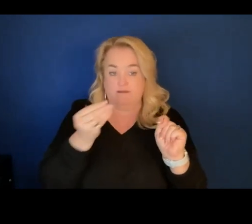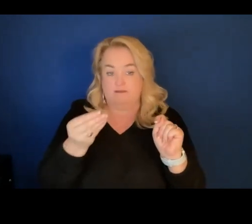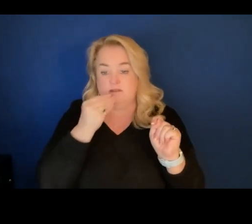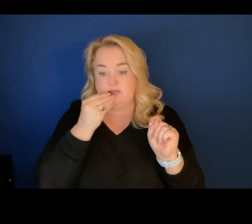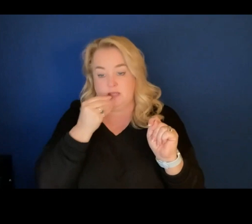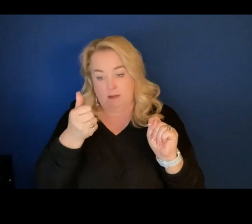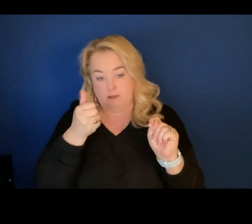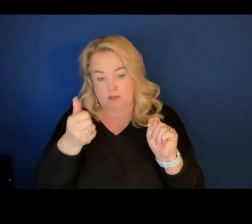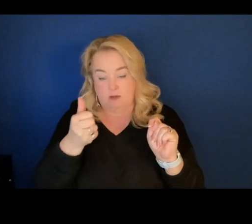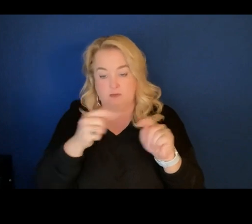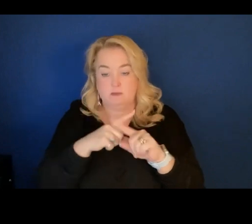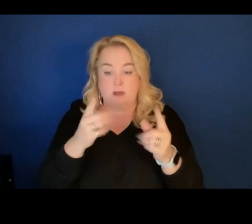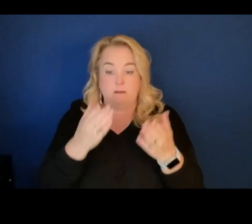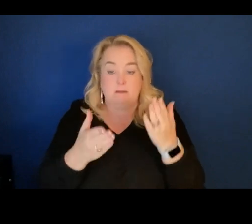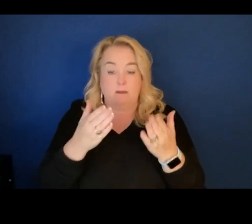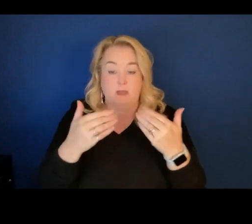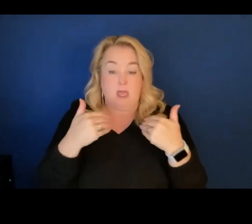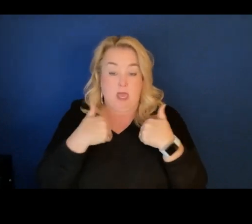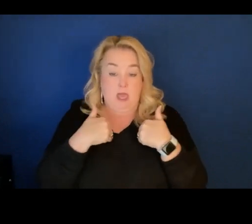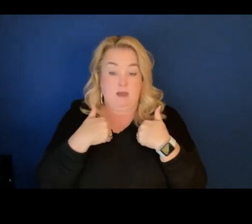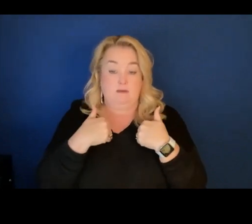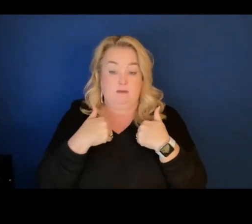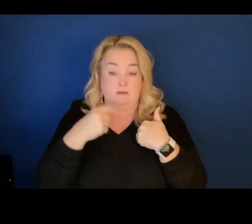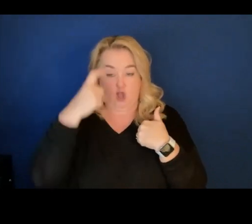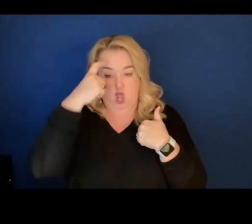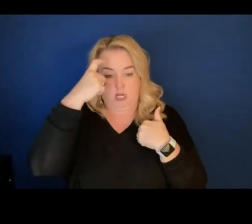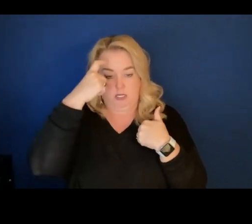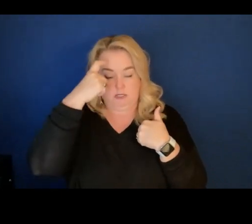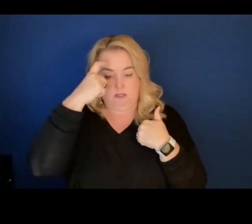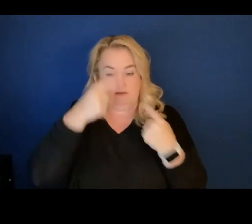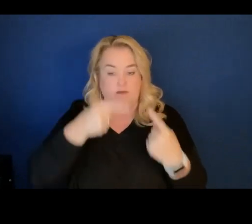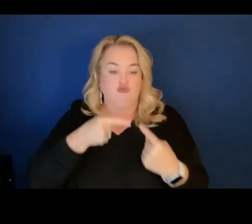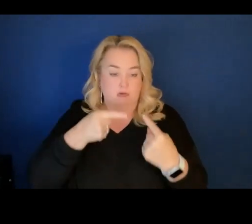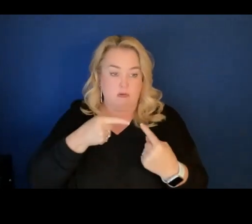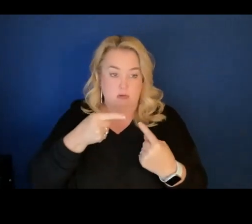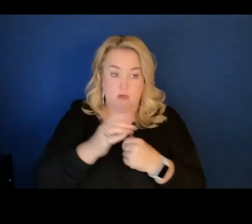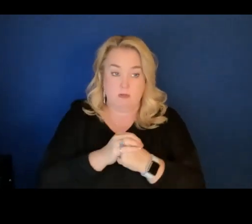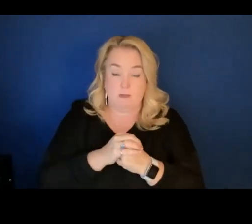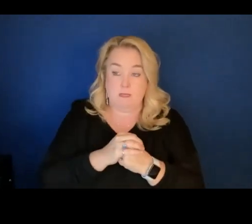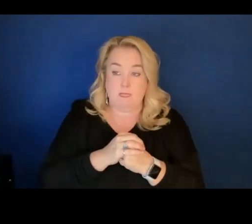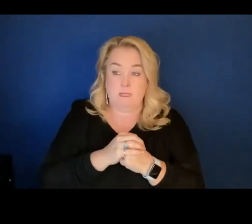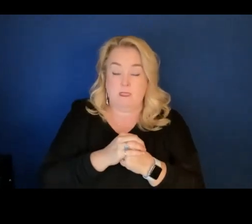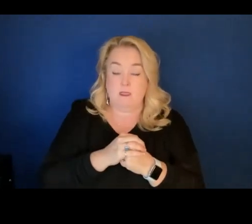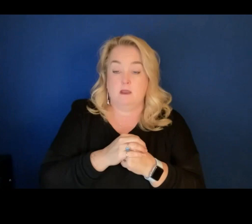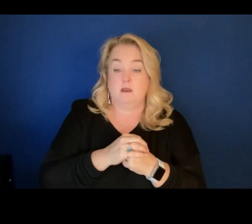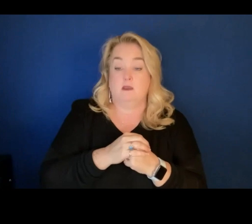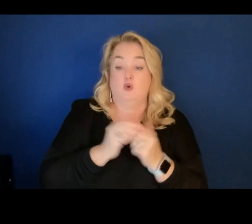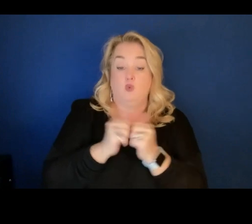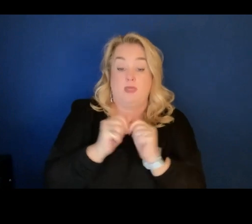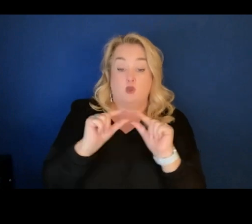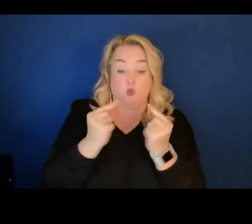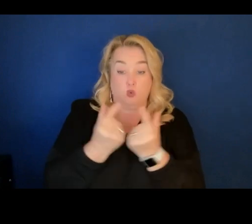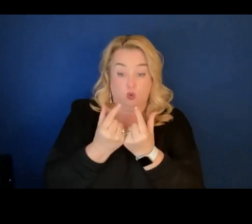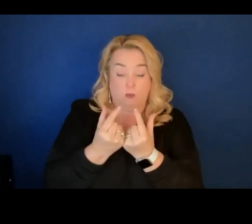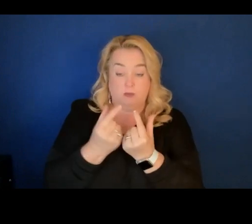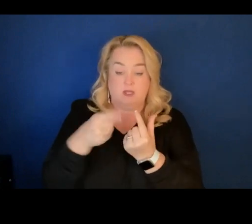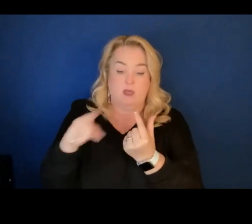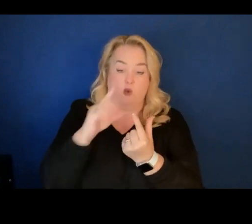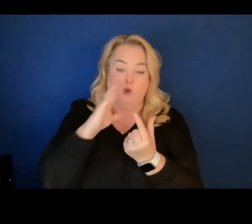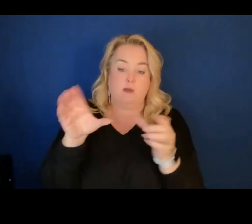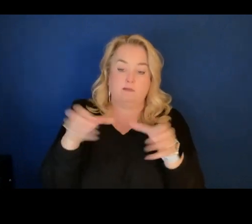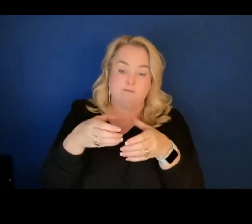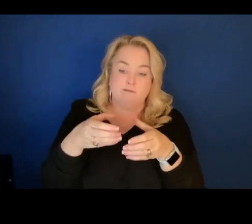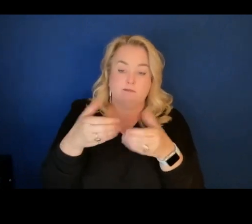But they may have pretty significant cognitive difficulties. So in the group setting, they play games,